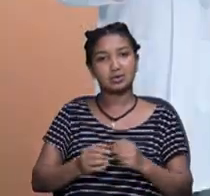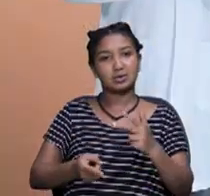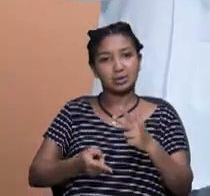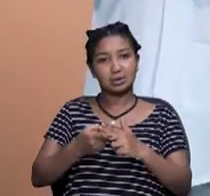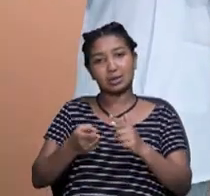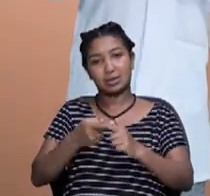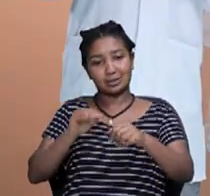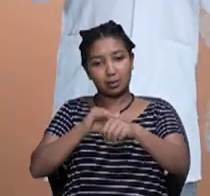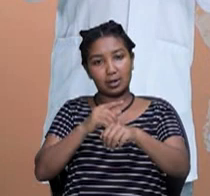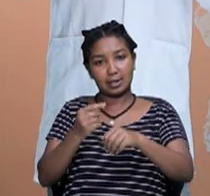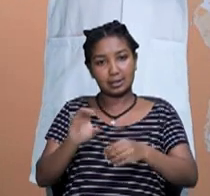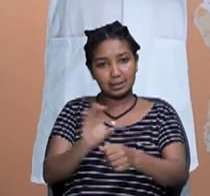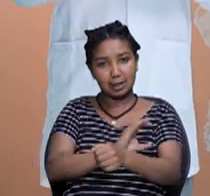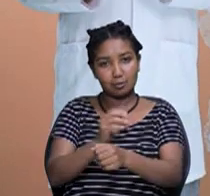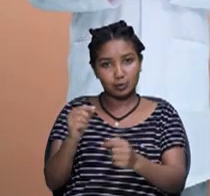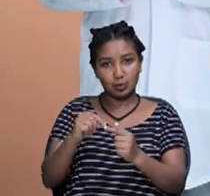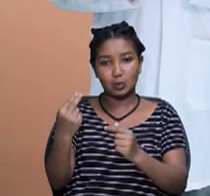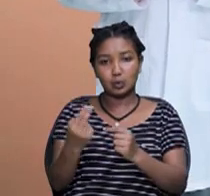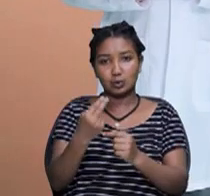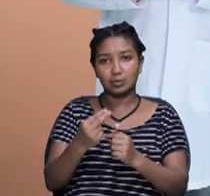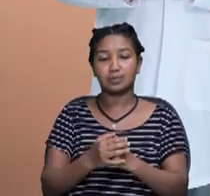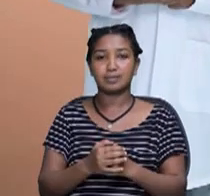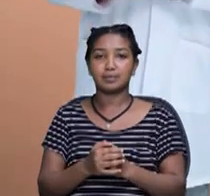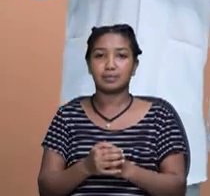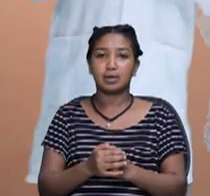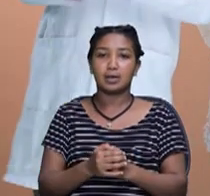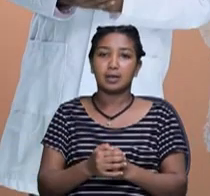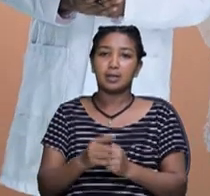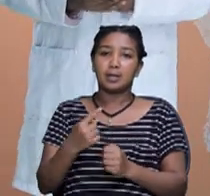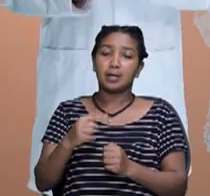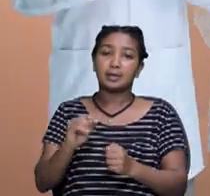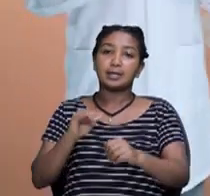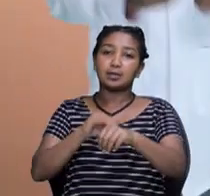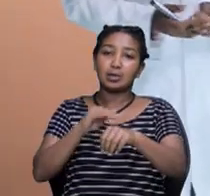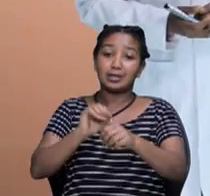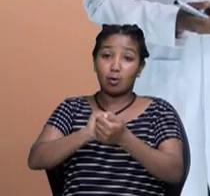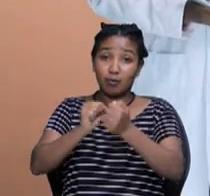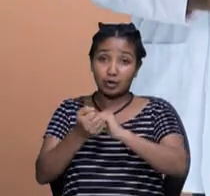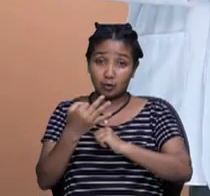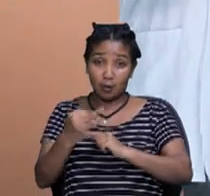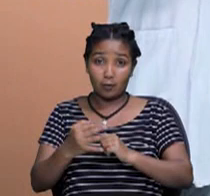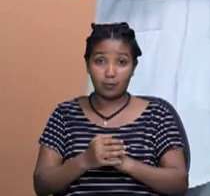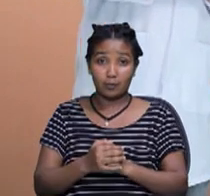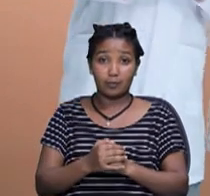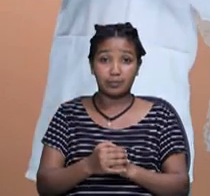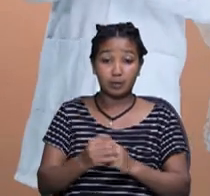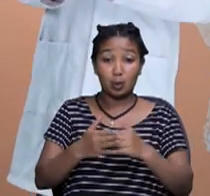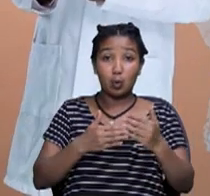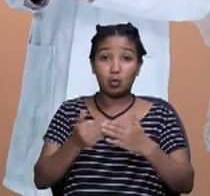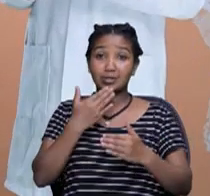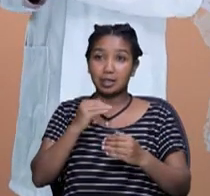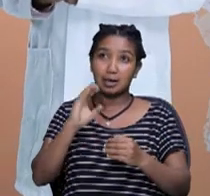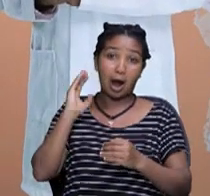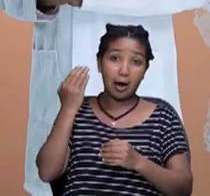cell to use glucose and stimulate the conversion of glucose into